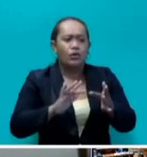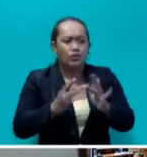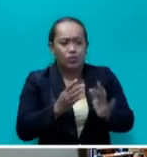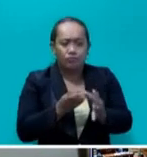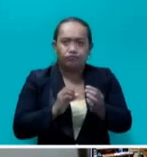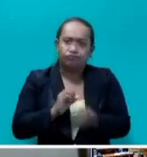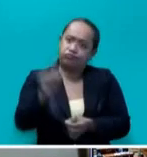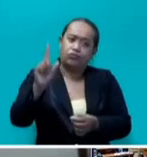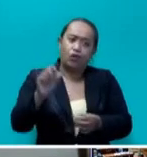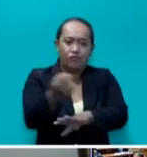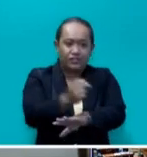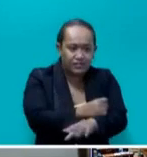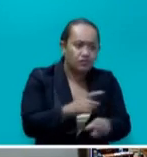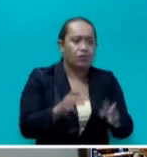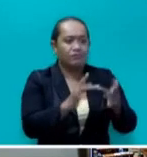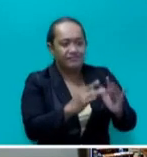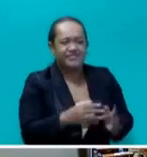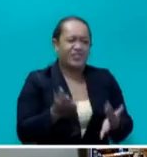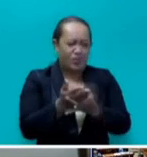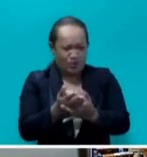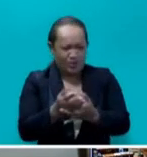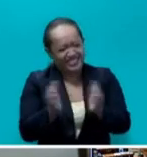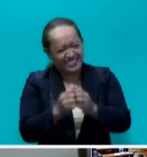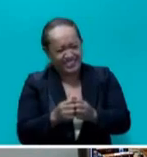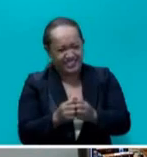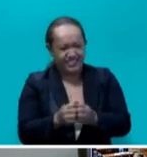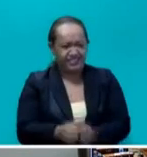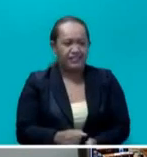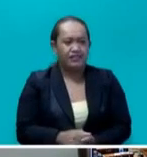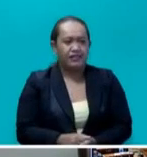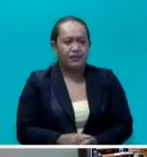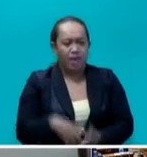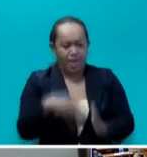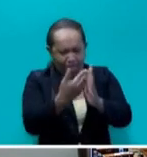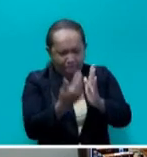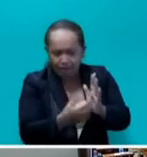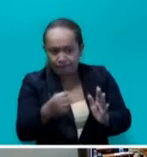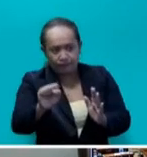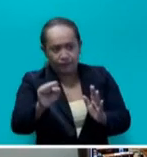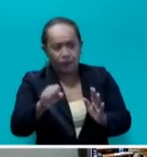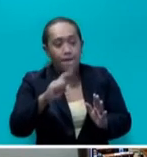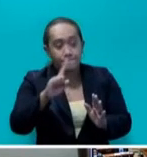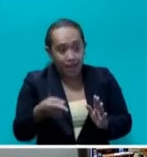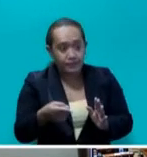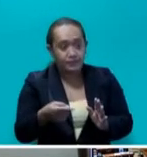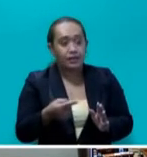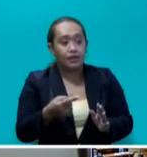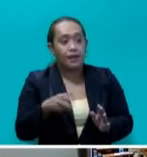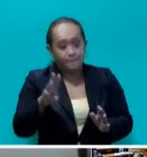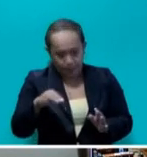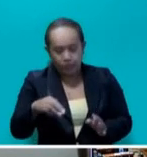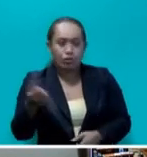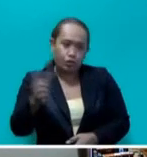including foreign nationals. Mr. Speaker, sir, I won't go into the specific clauses of the bill. The members would have an